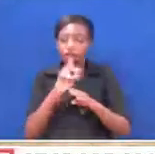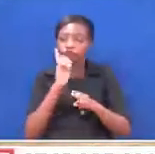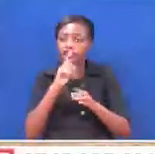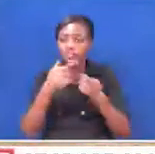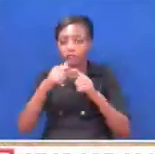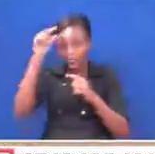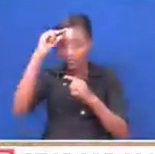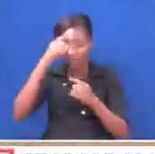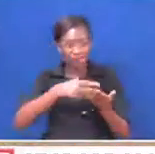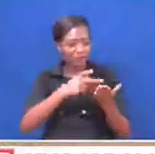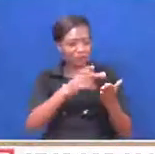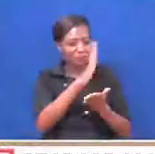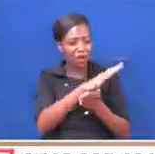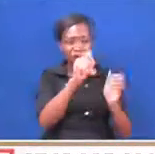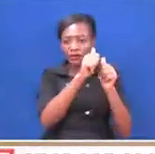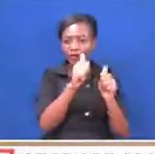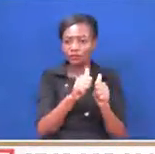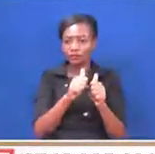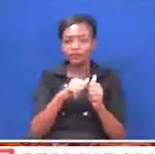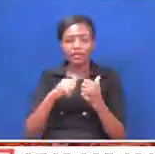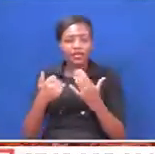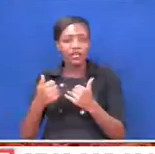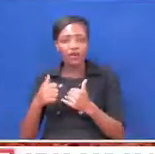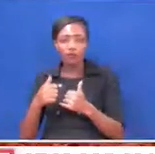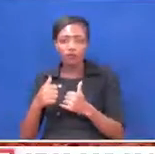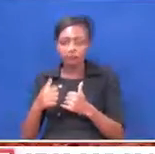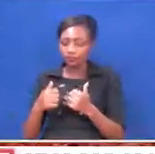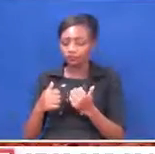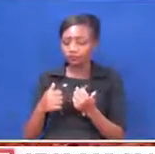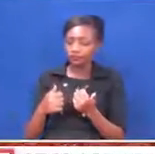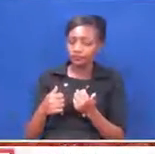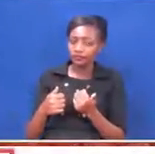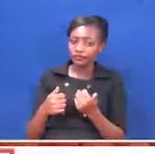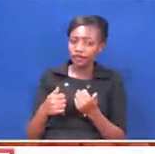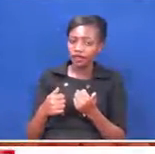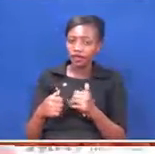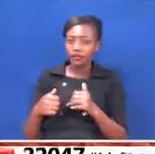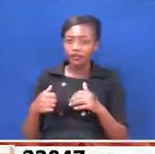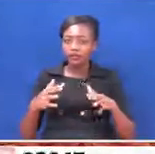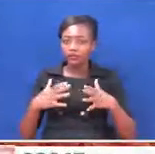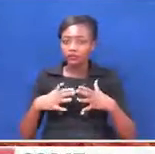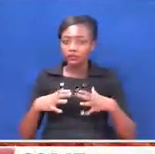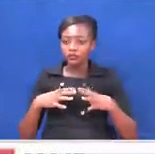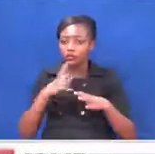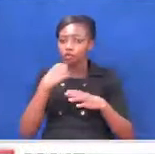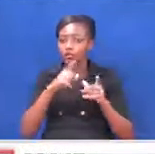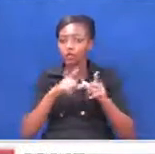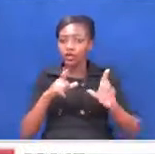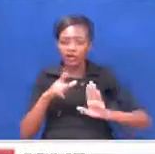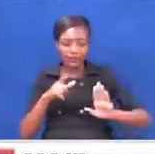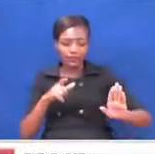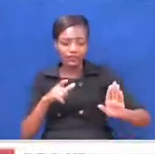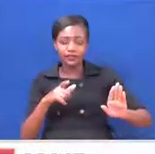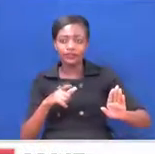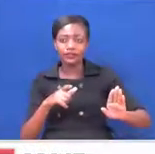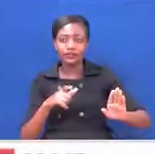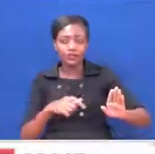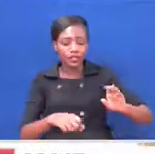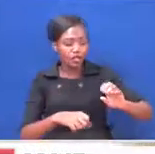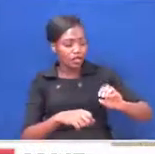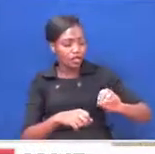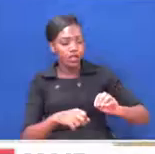yet compensated them. Sahi tunaambiwa wale ambao ardhi yao ilichukuliwa na hii standard gauge